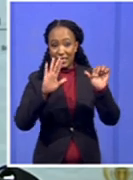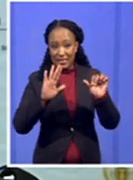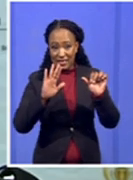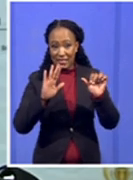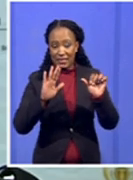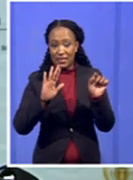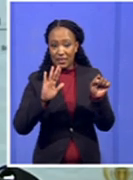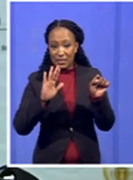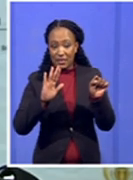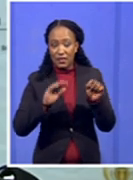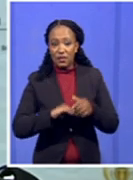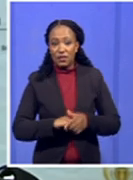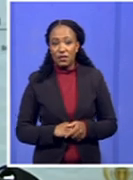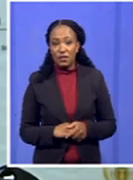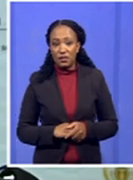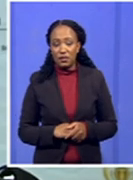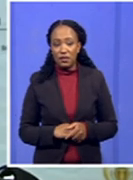now, the